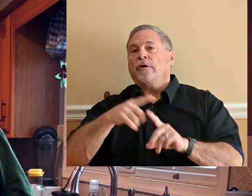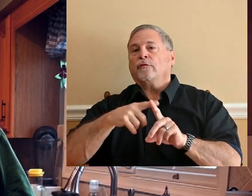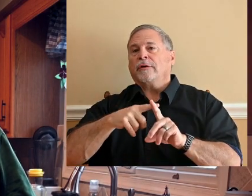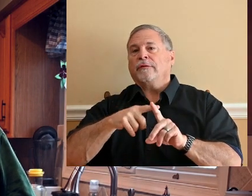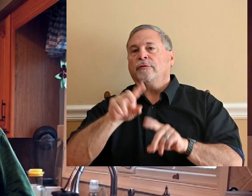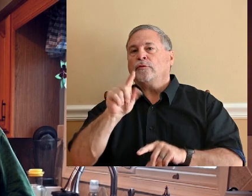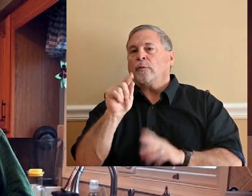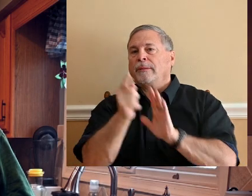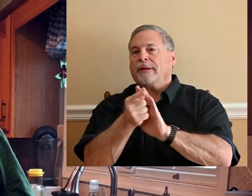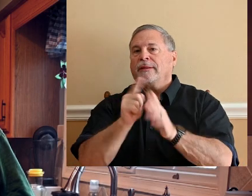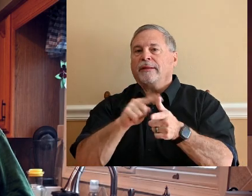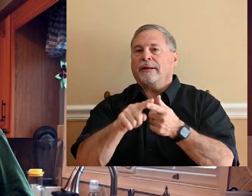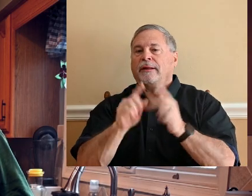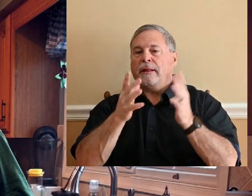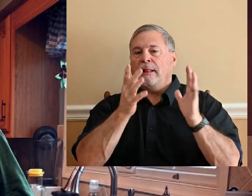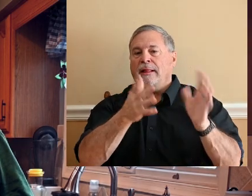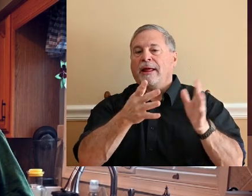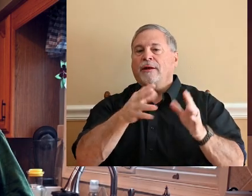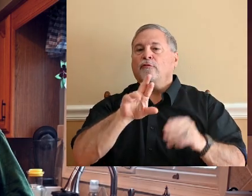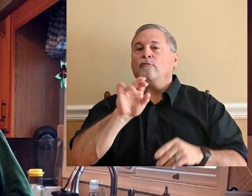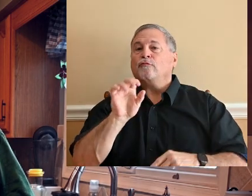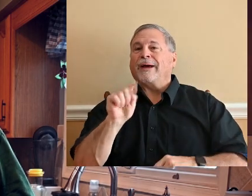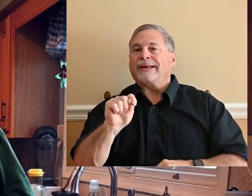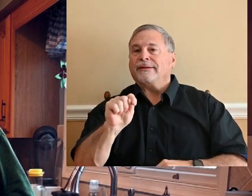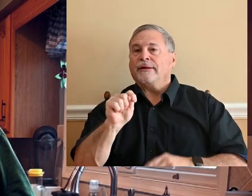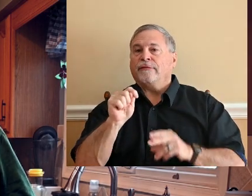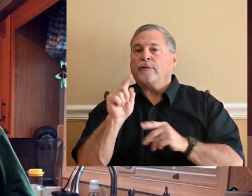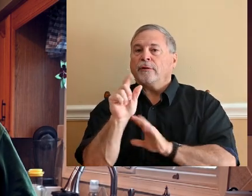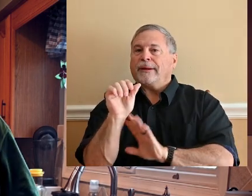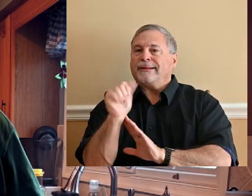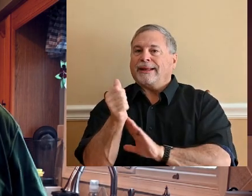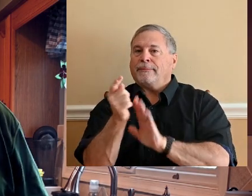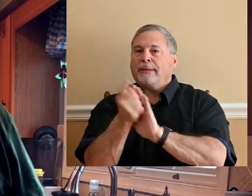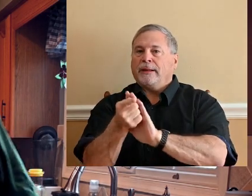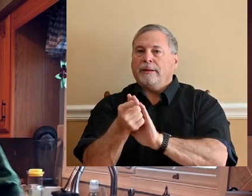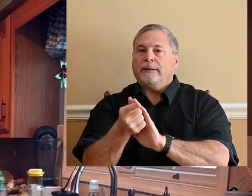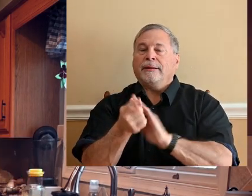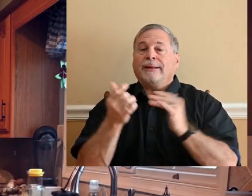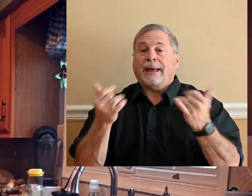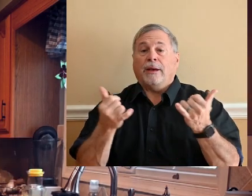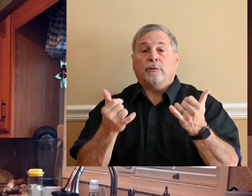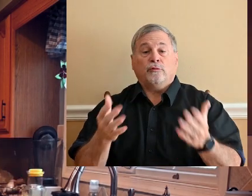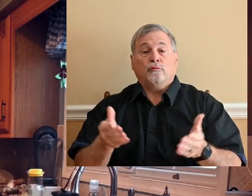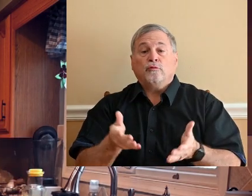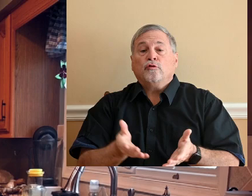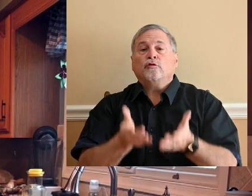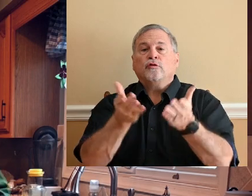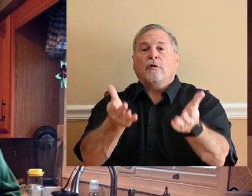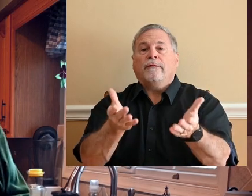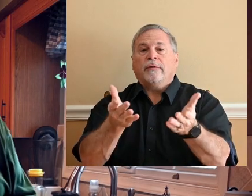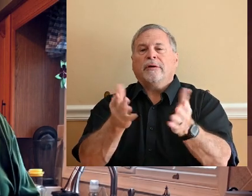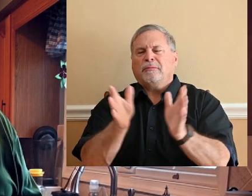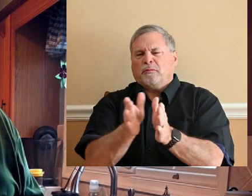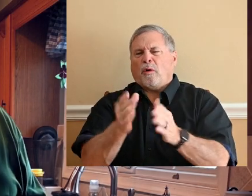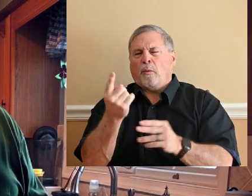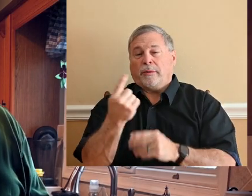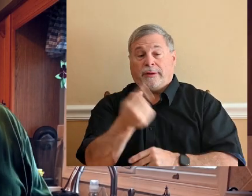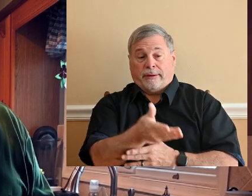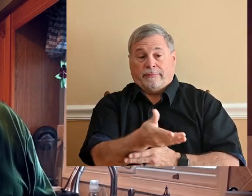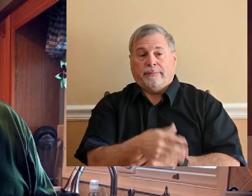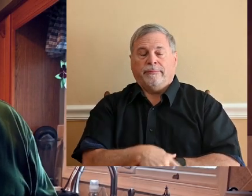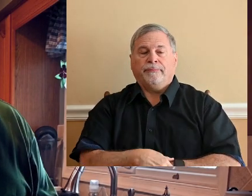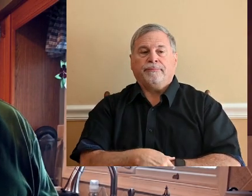about 20 minutes. We took it out. We've let it rest for about 10 minutes. And so what you're going to do is you're going to do a serving. Now I'm going to do a small one